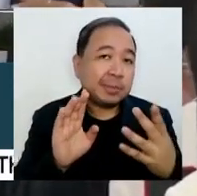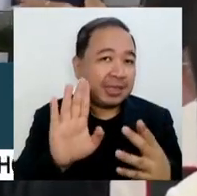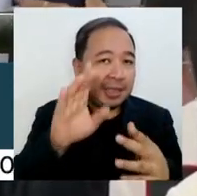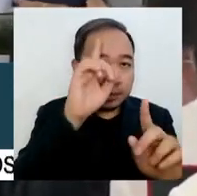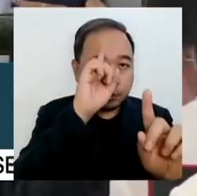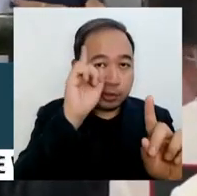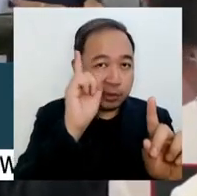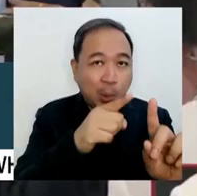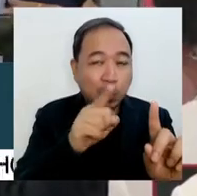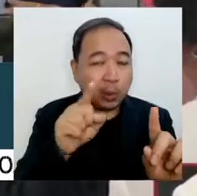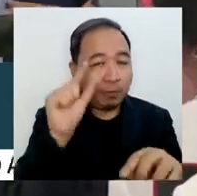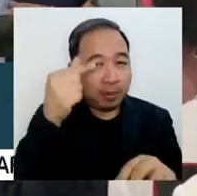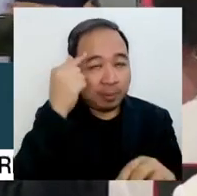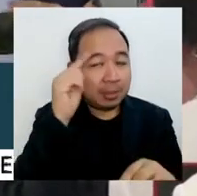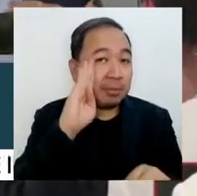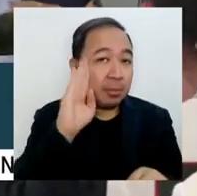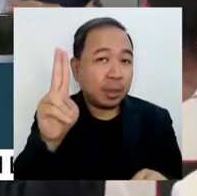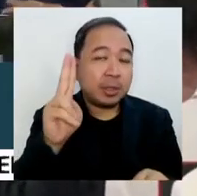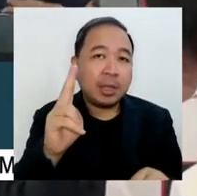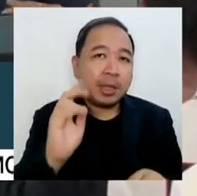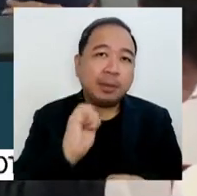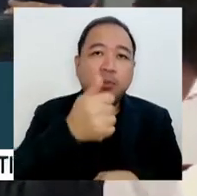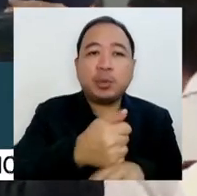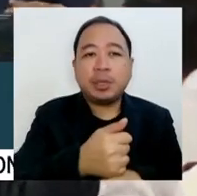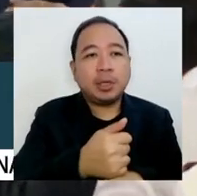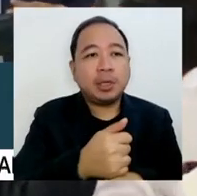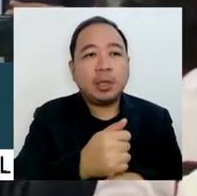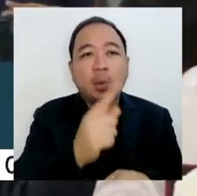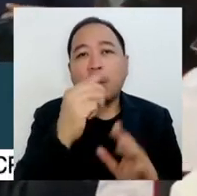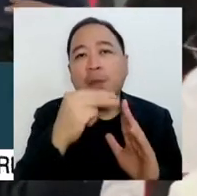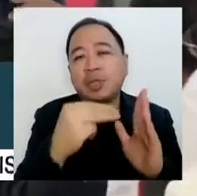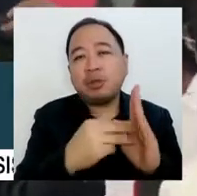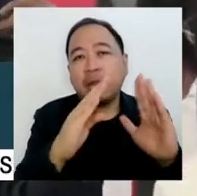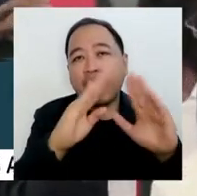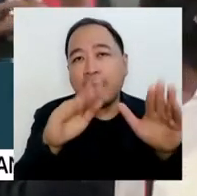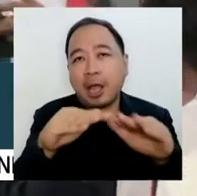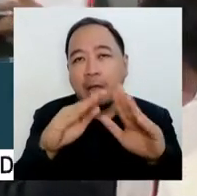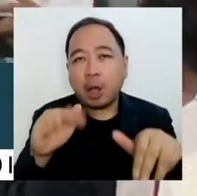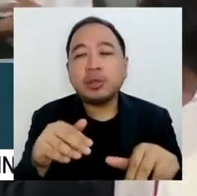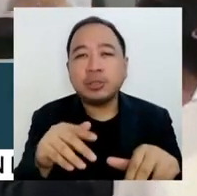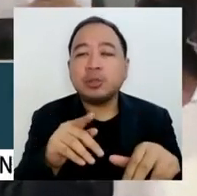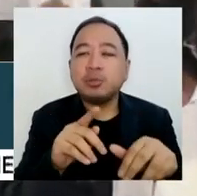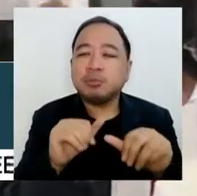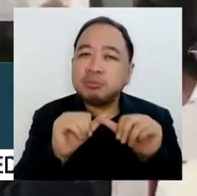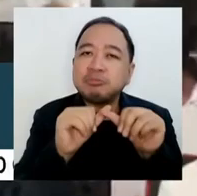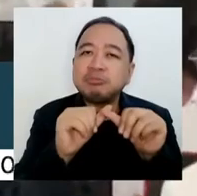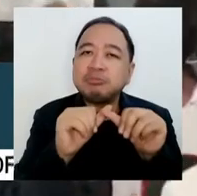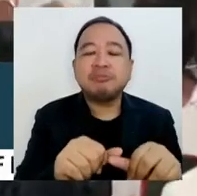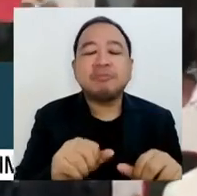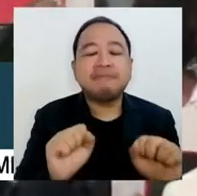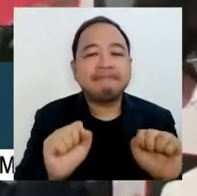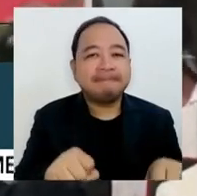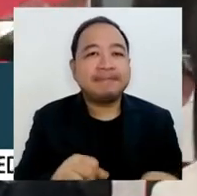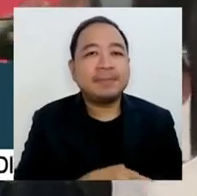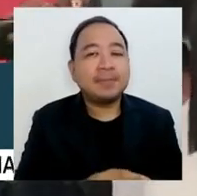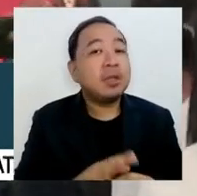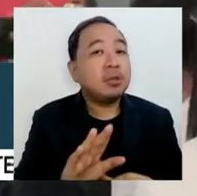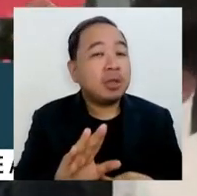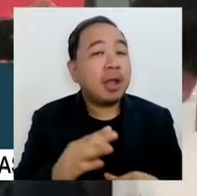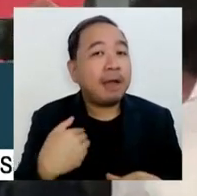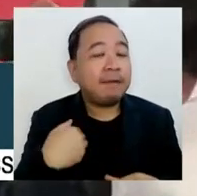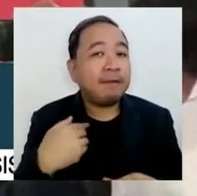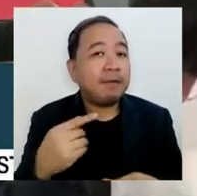administration's goal of building 1 million housing units every year will not be impossible. Add to that the statement of House